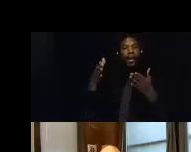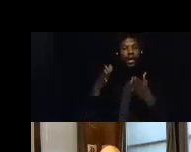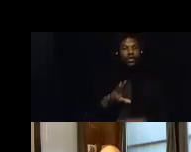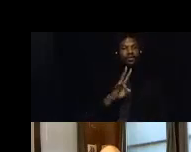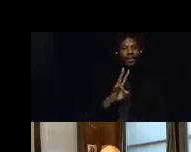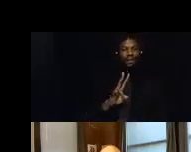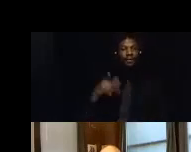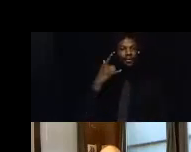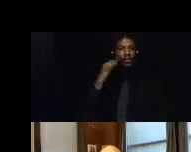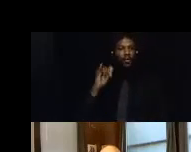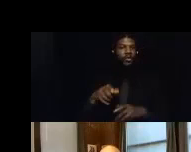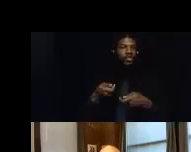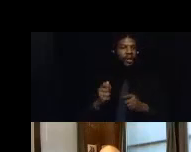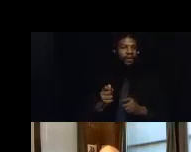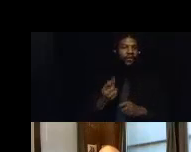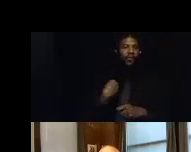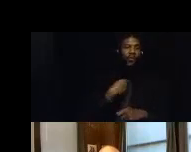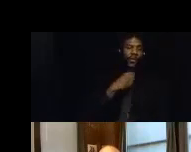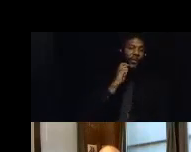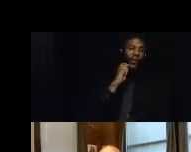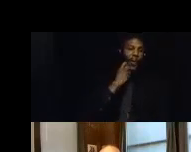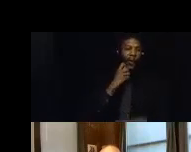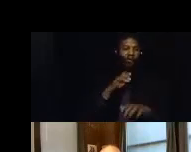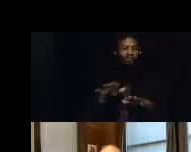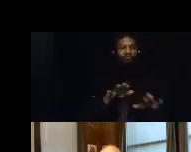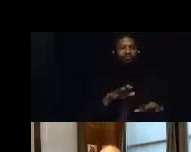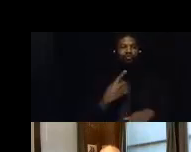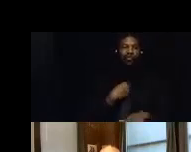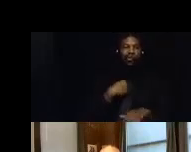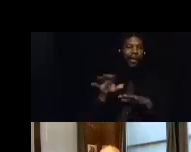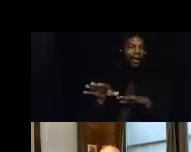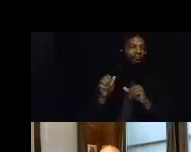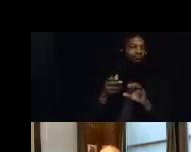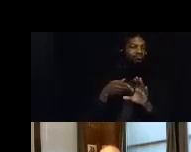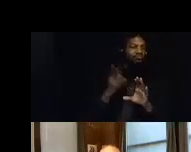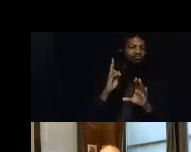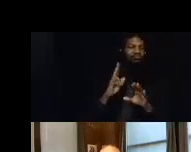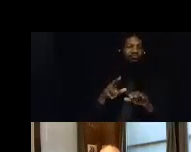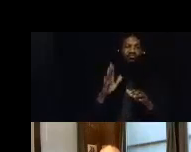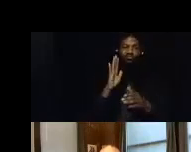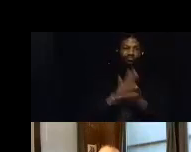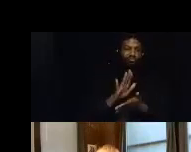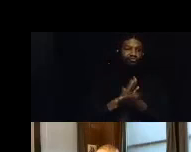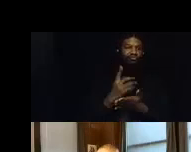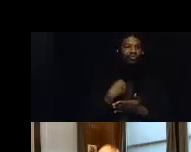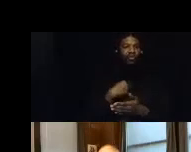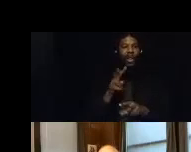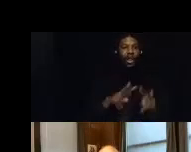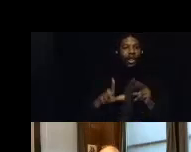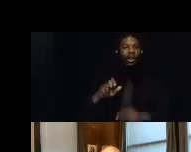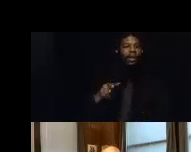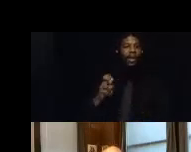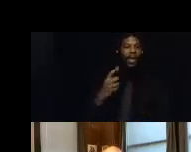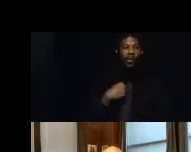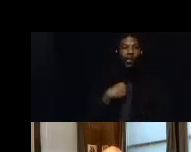left school, we learn late, we strike straight, we sing sin,